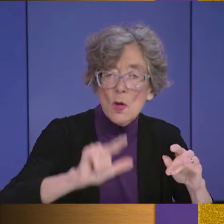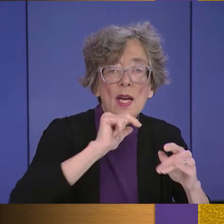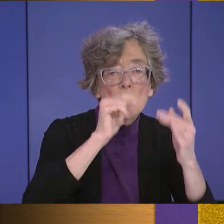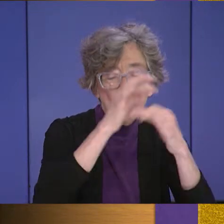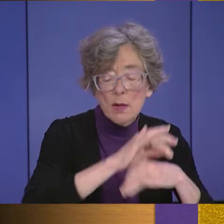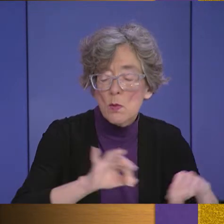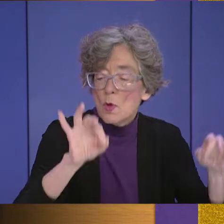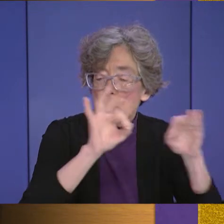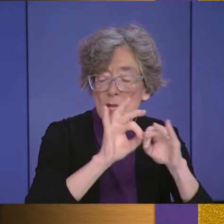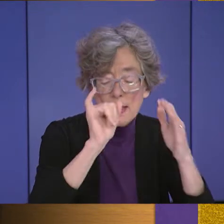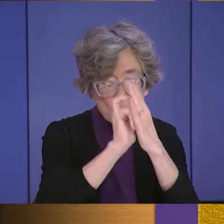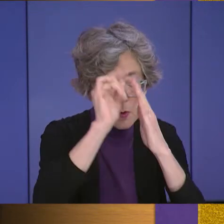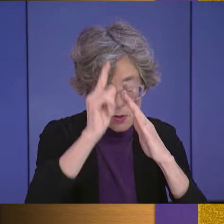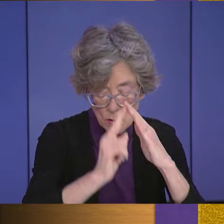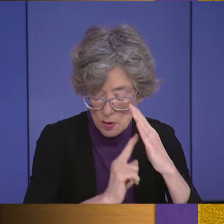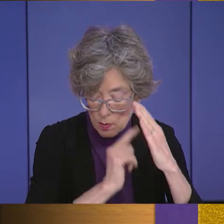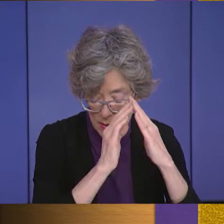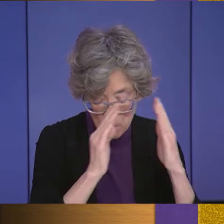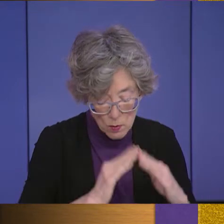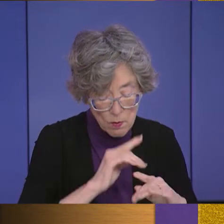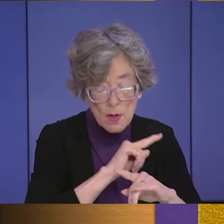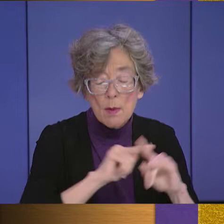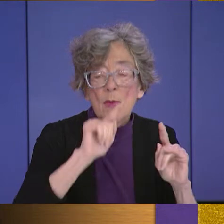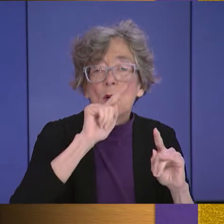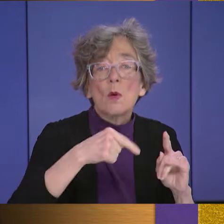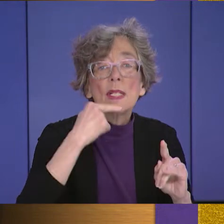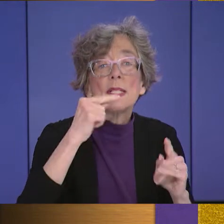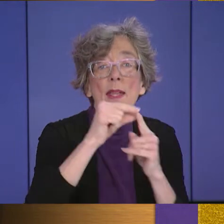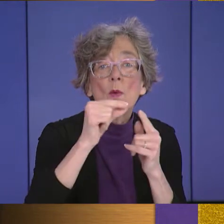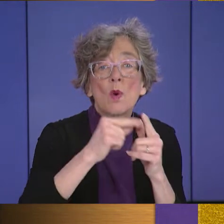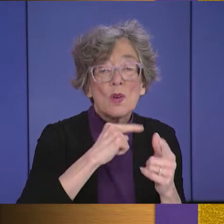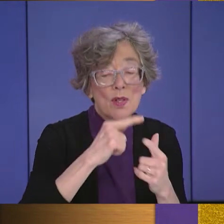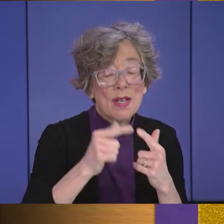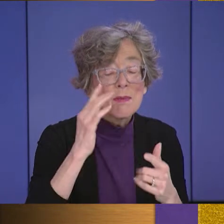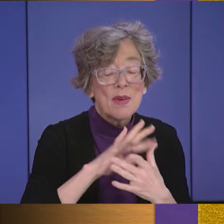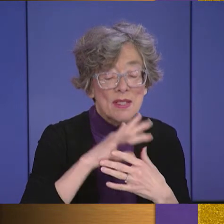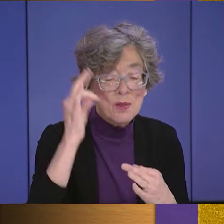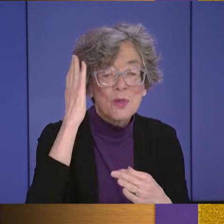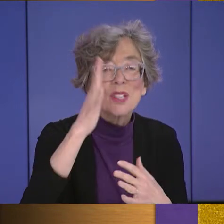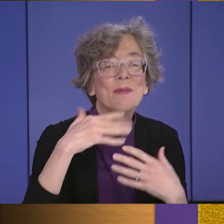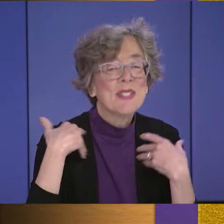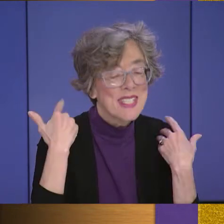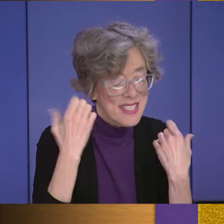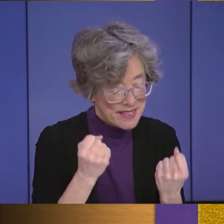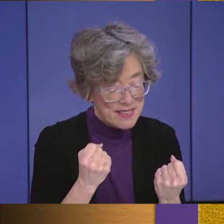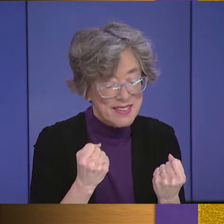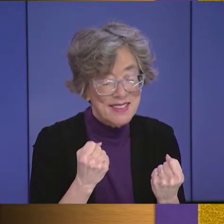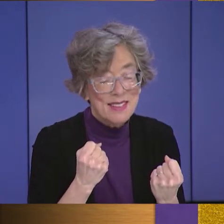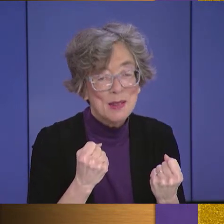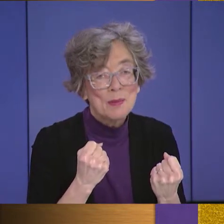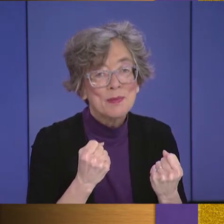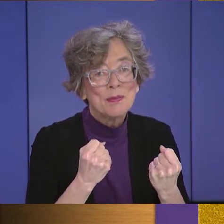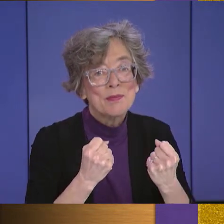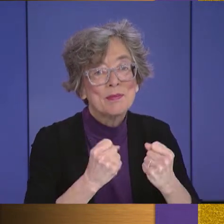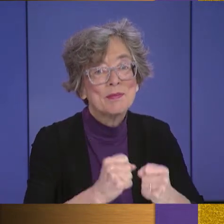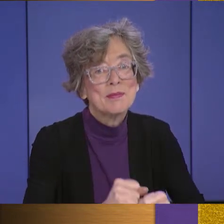I am not worthy that you should enter under my roof, but only say the word, and my soul shall be healed.